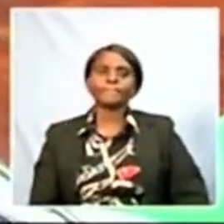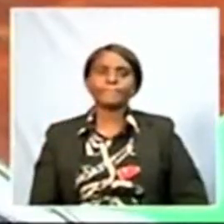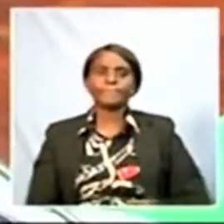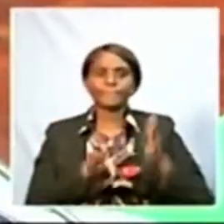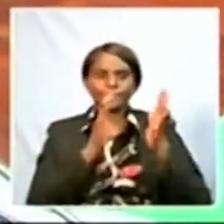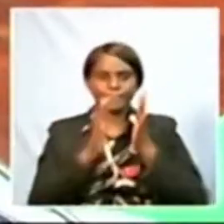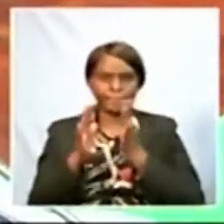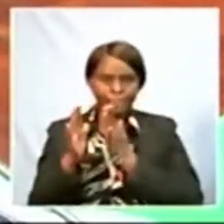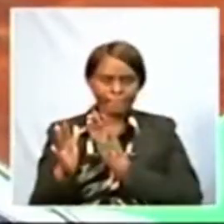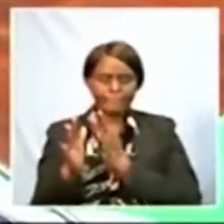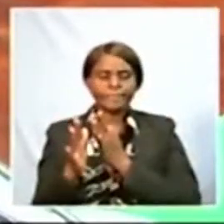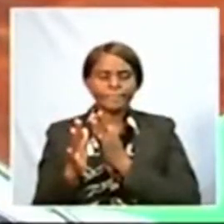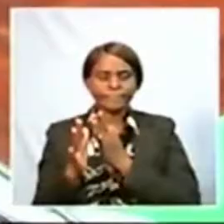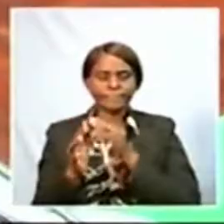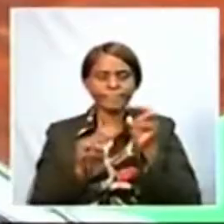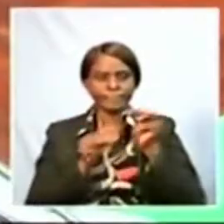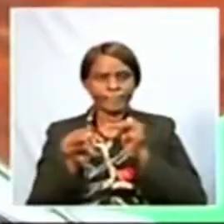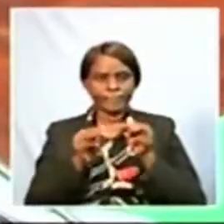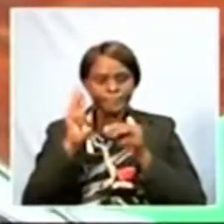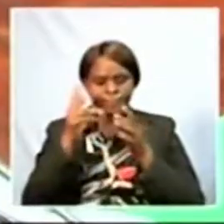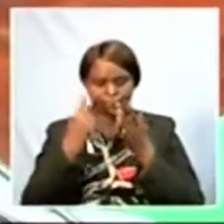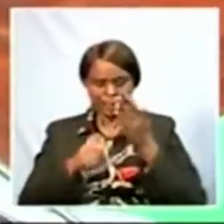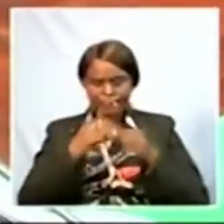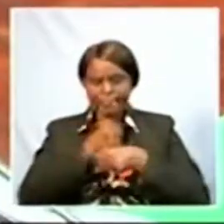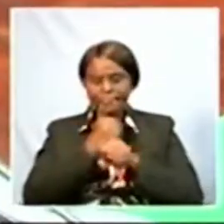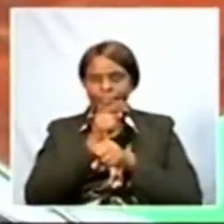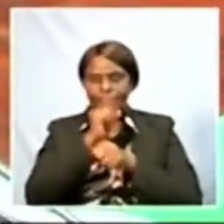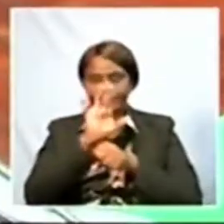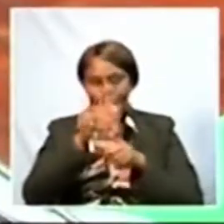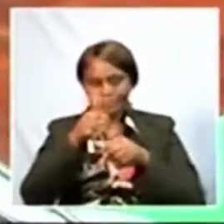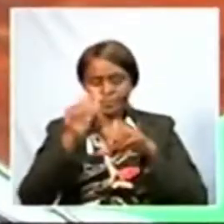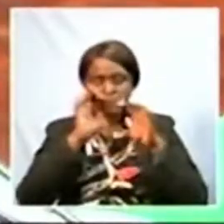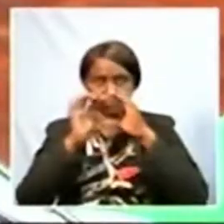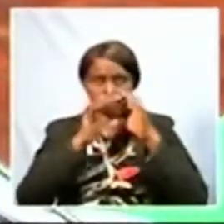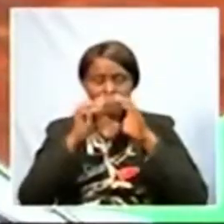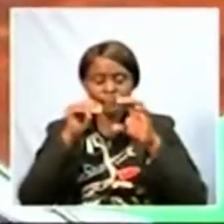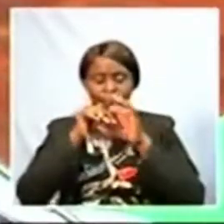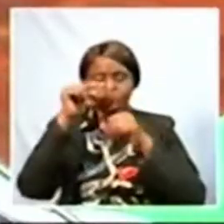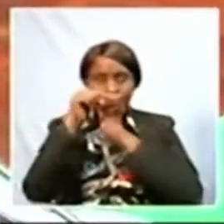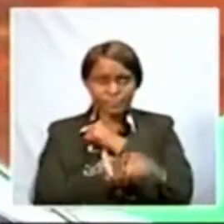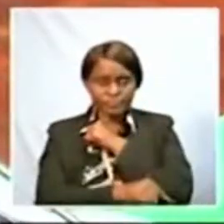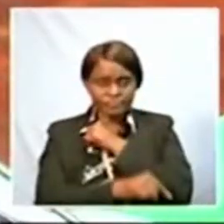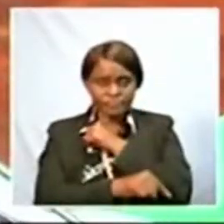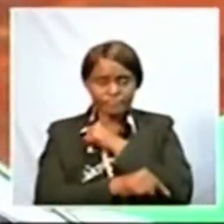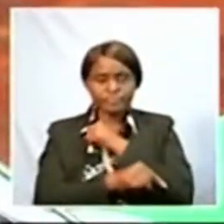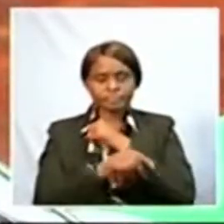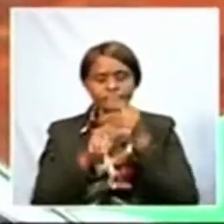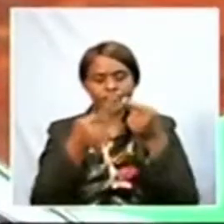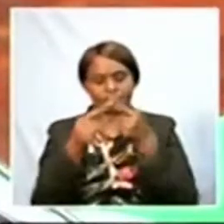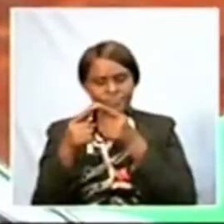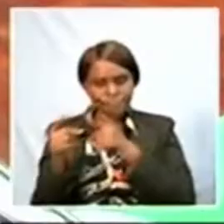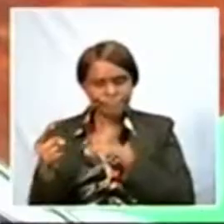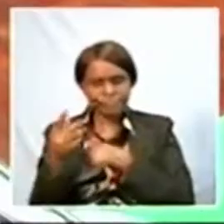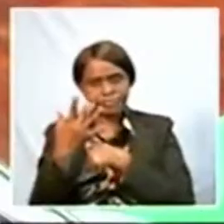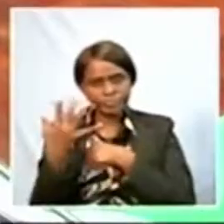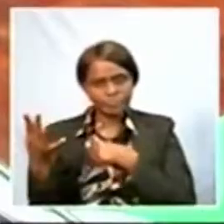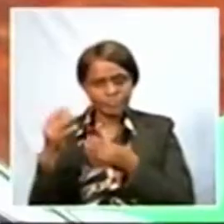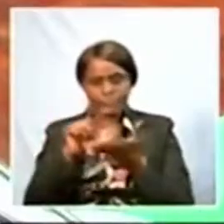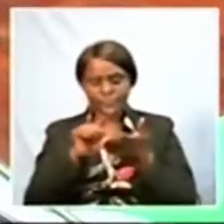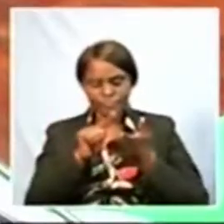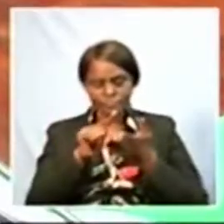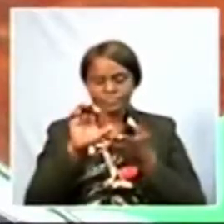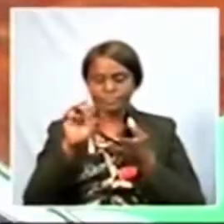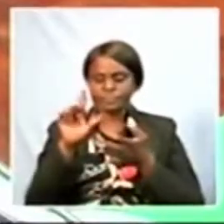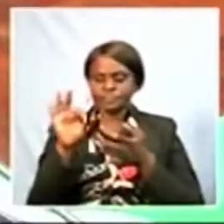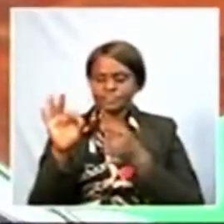Remedial measures. Management will ensure that it communicates in detail the components of CDF loans and